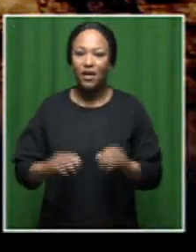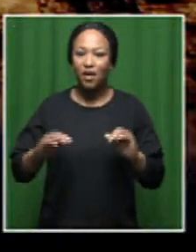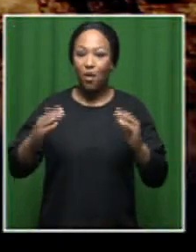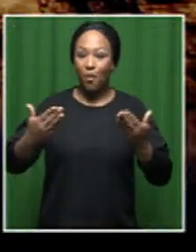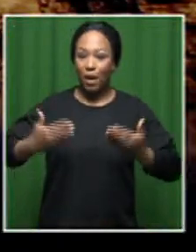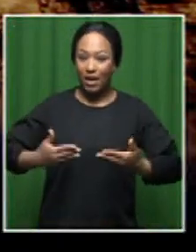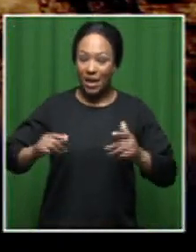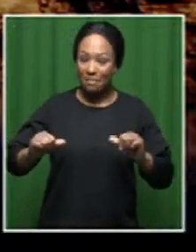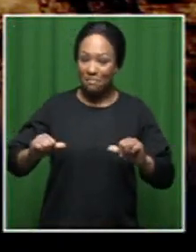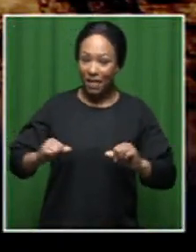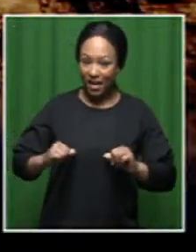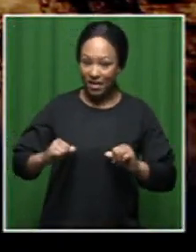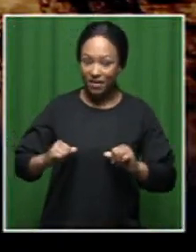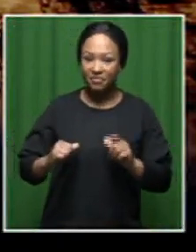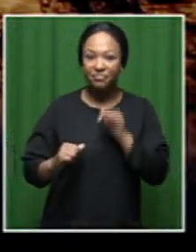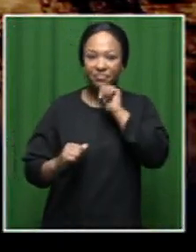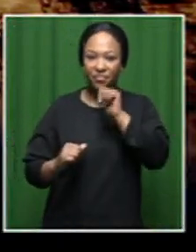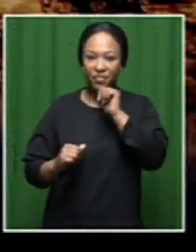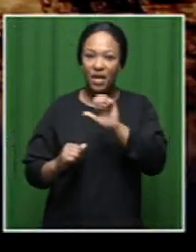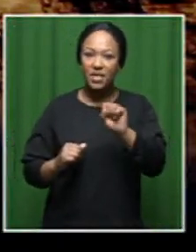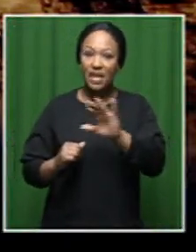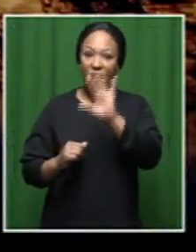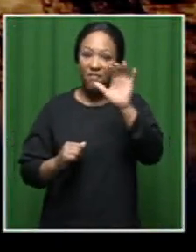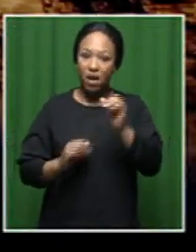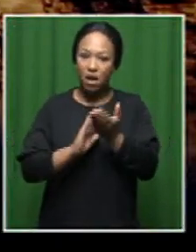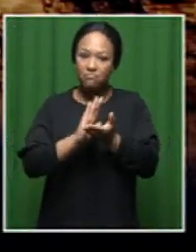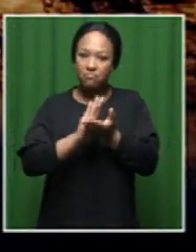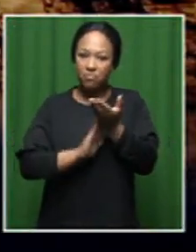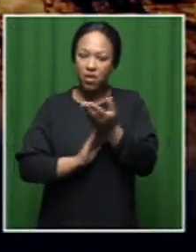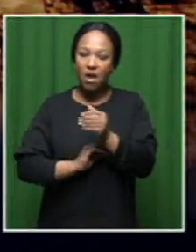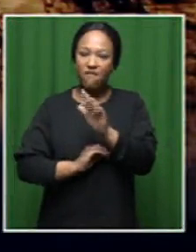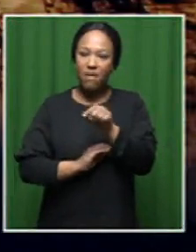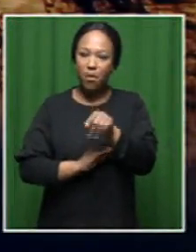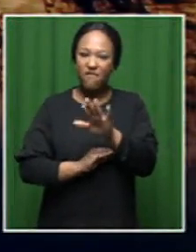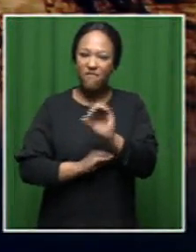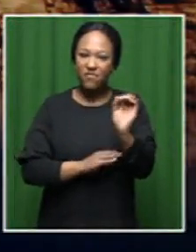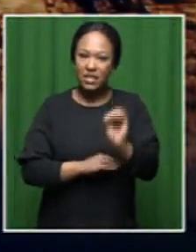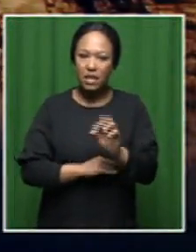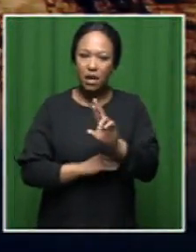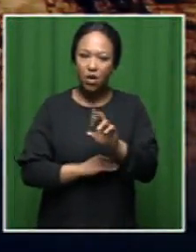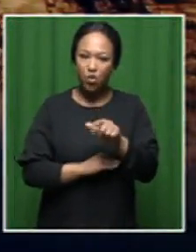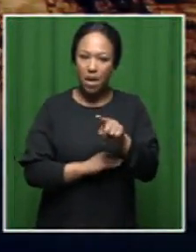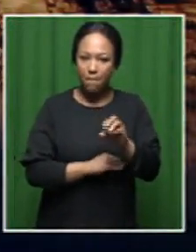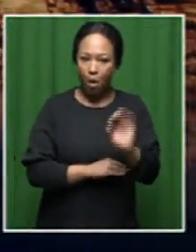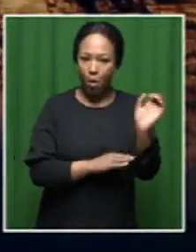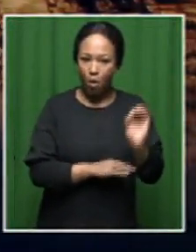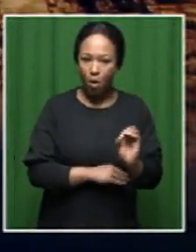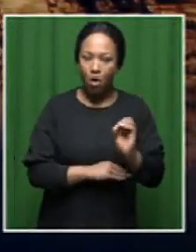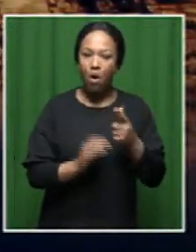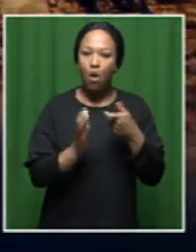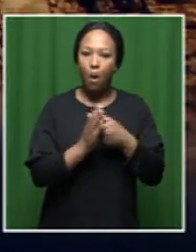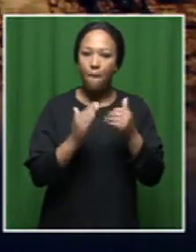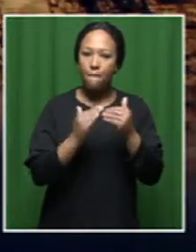Welcome back. Now, despite an increase in South Africa's repo rate to 5.50, the home buying market